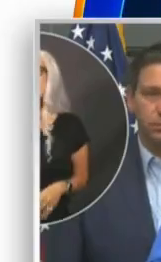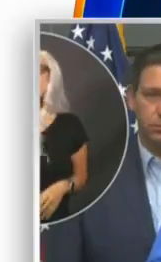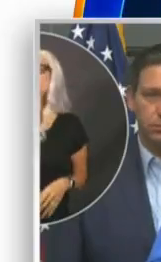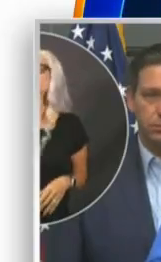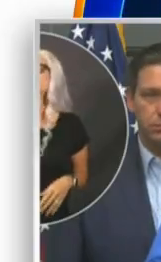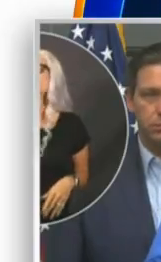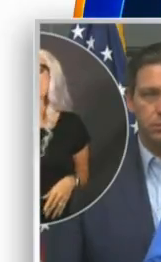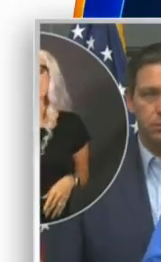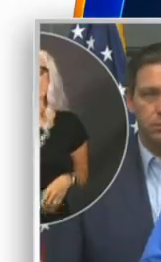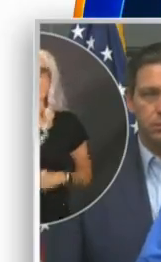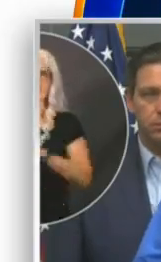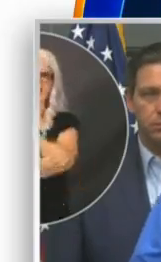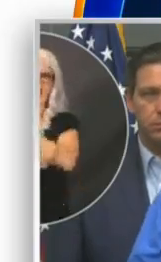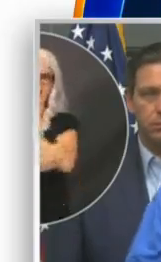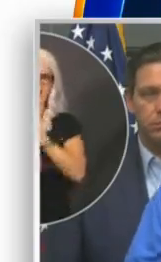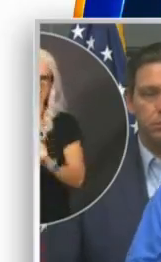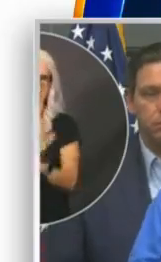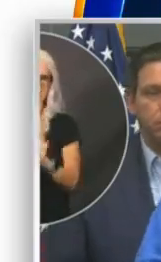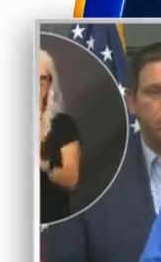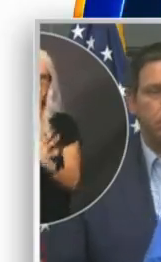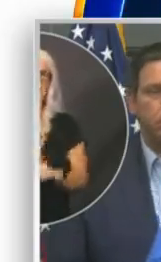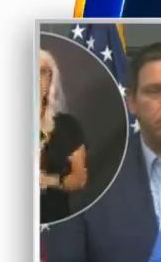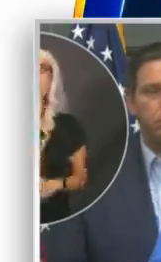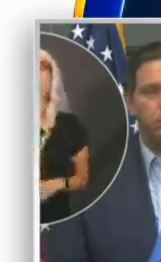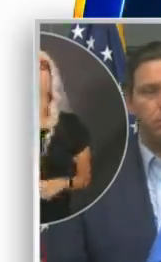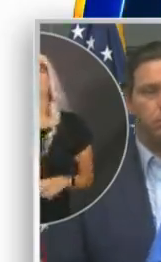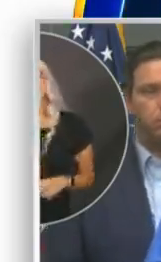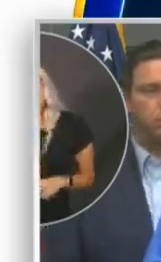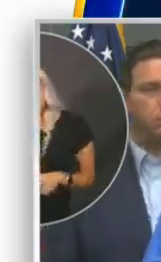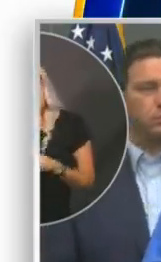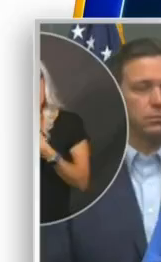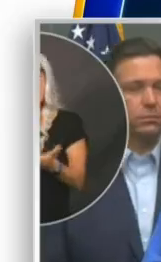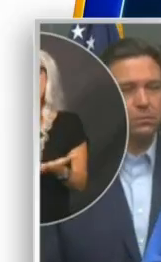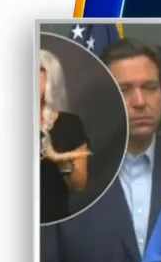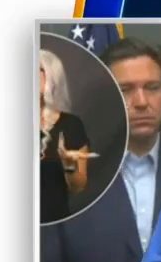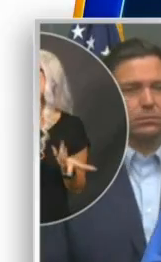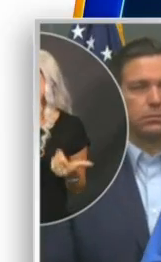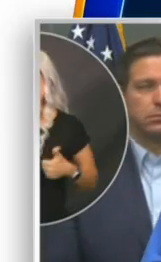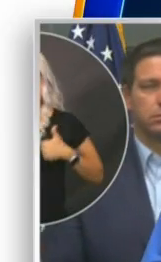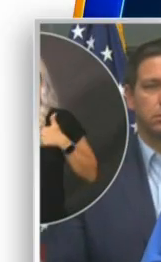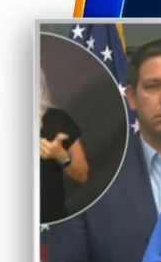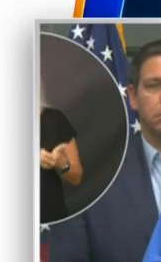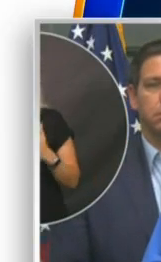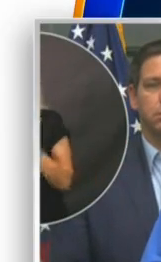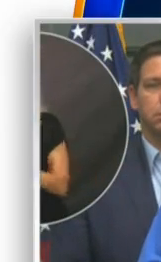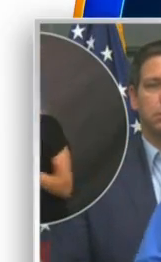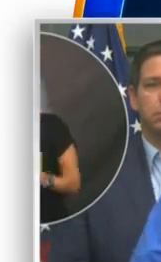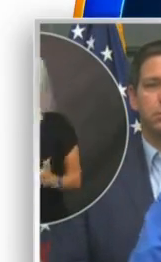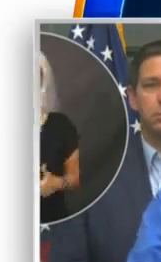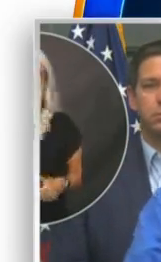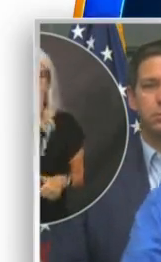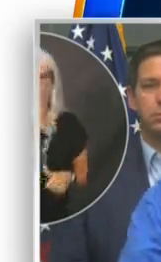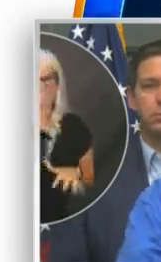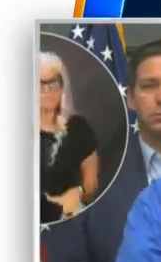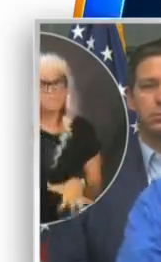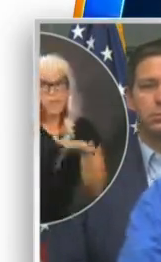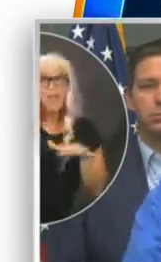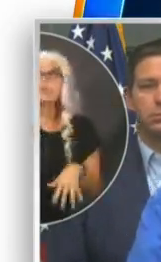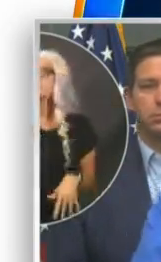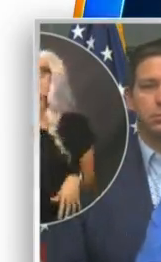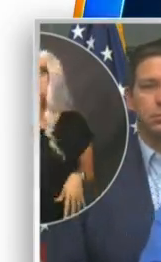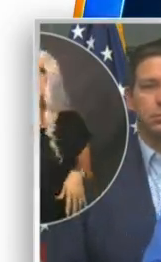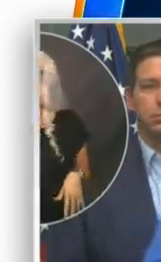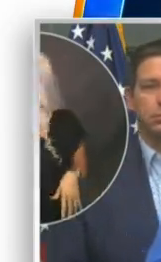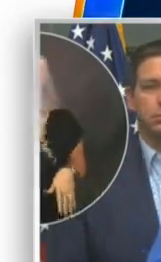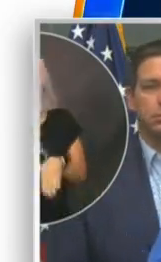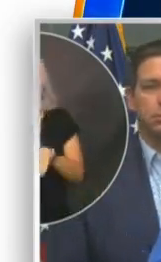cause life-threatening storm surge, flooding. Tropical storm force winds will be felt throughout the entire state, and even isolated